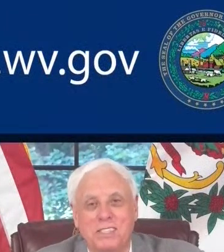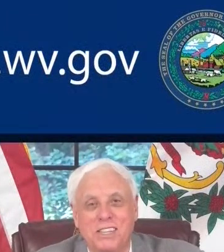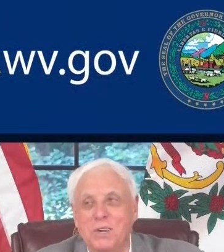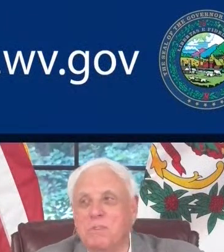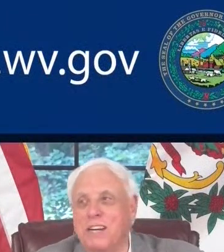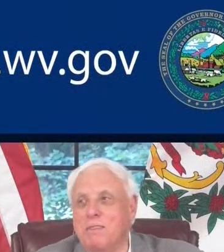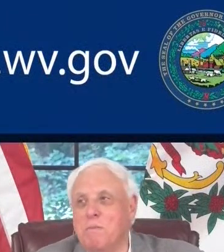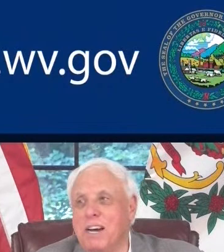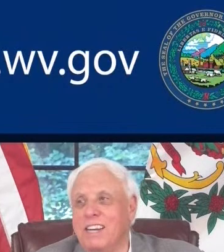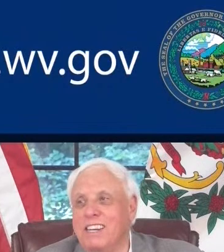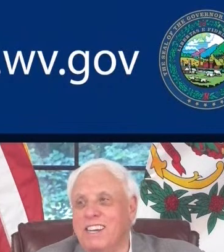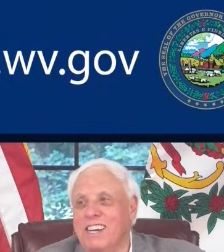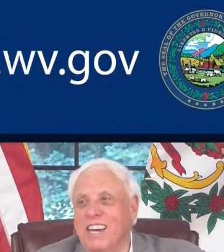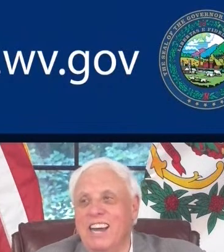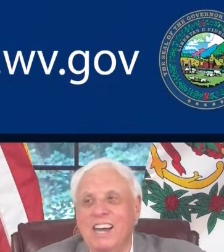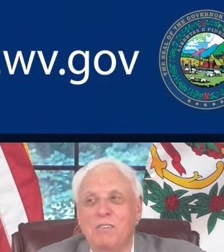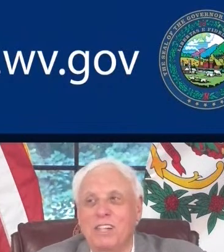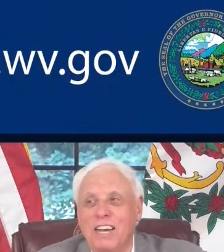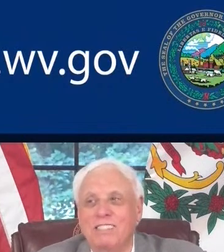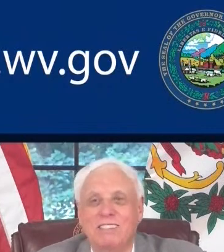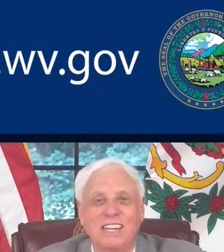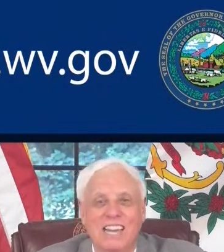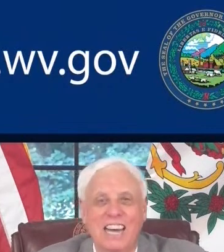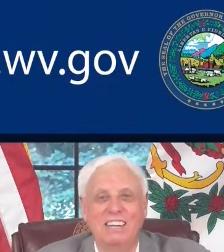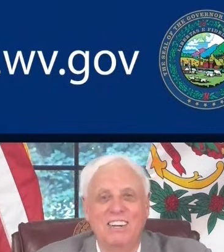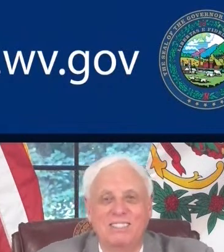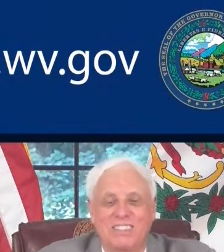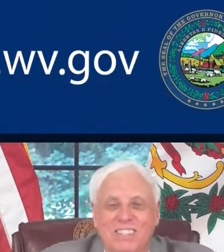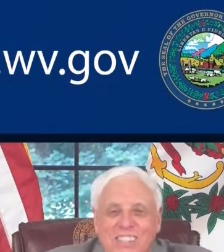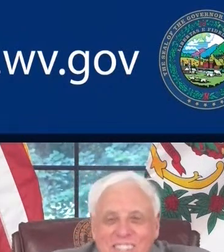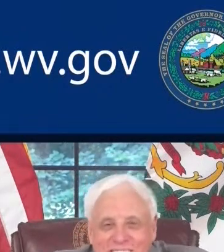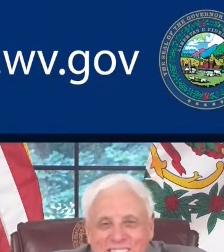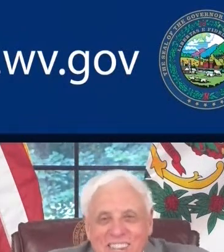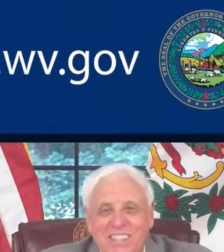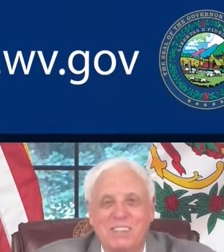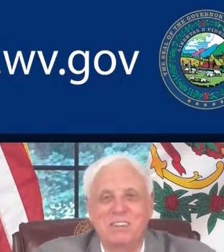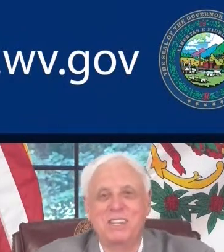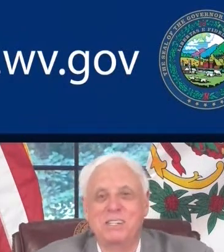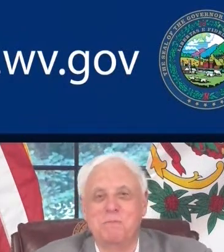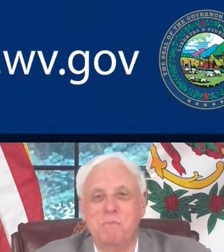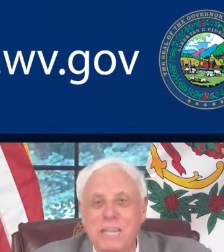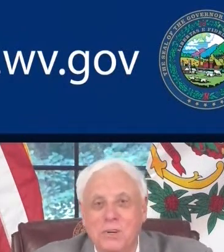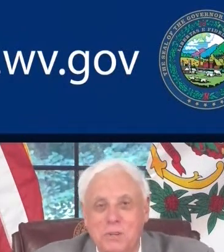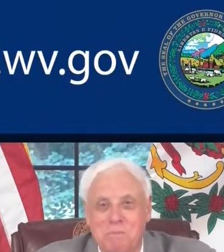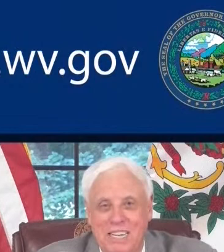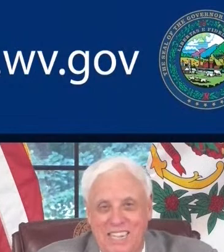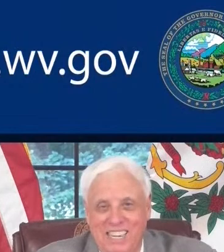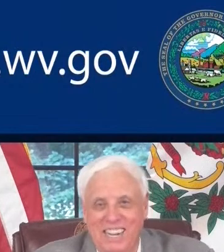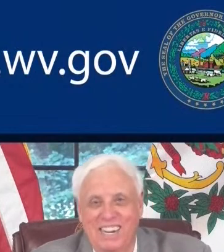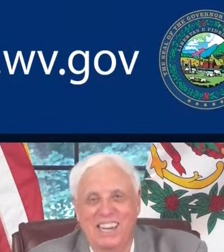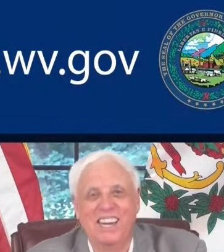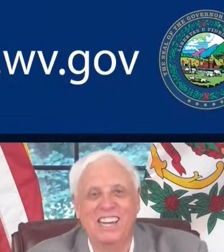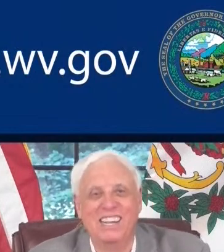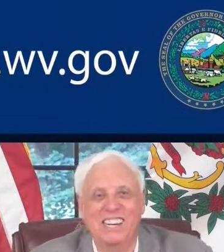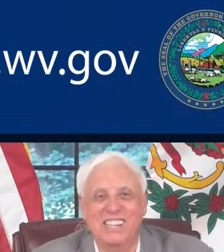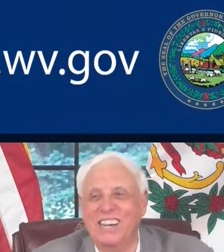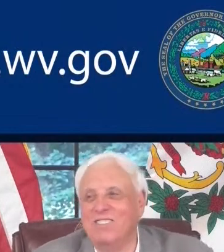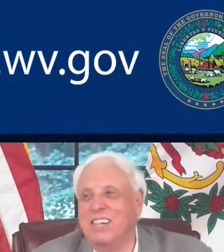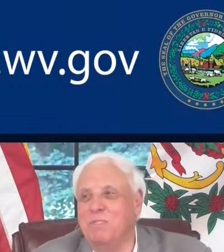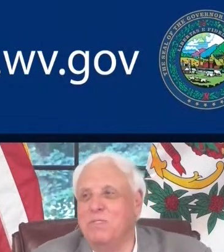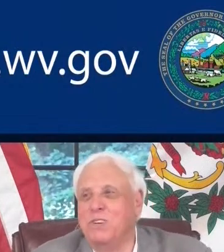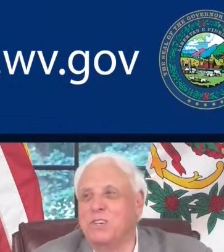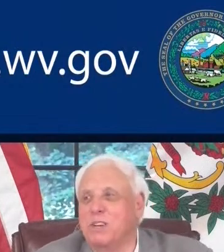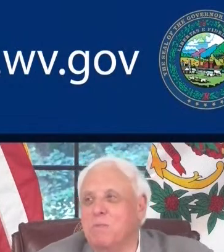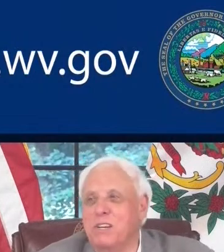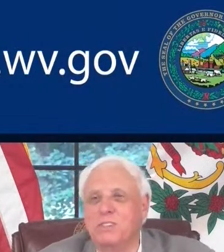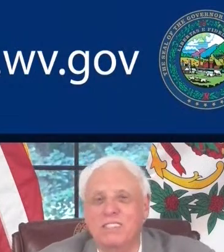brought a bunch of humor to everybody. And I'm glad to see a guy, honest to goodness, that is bigger than me. And that, you know, that